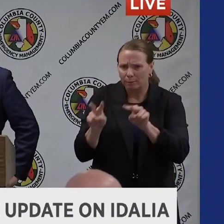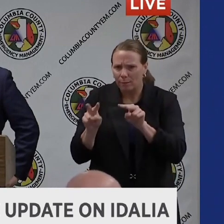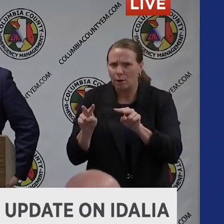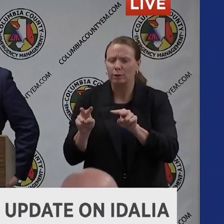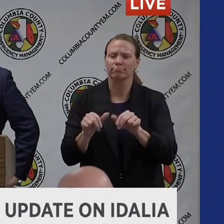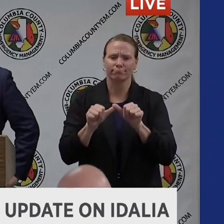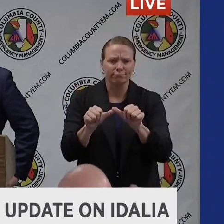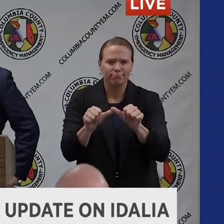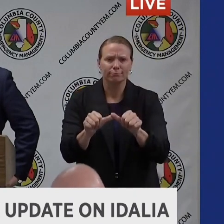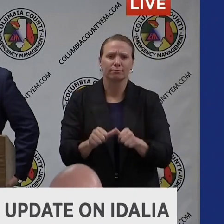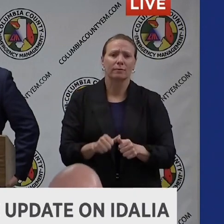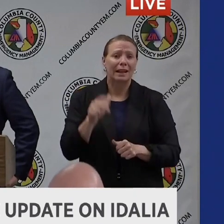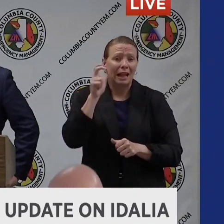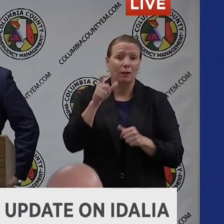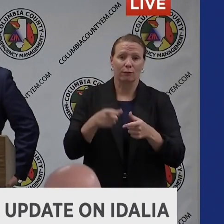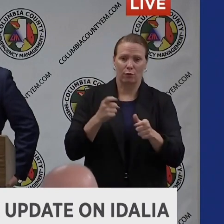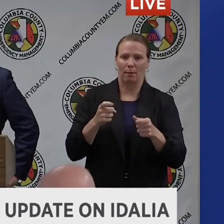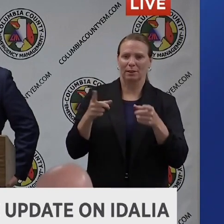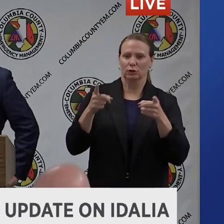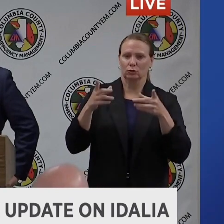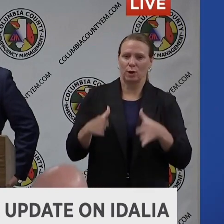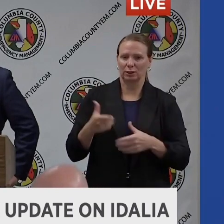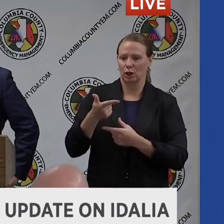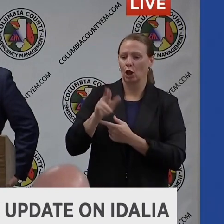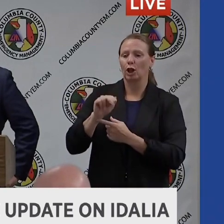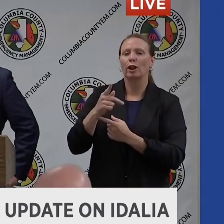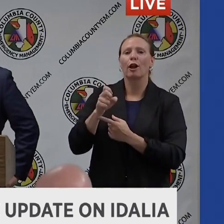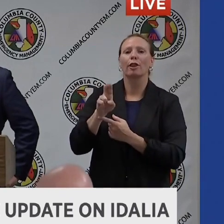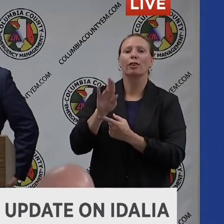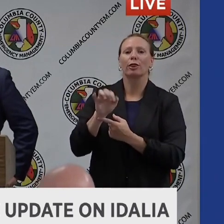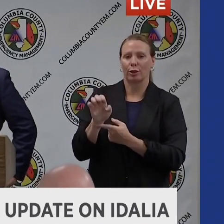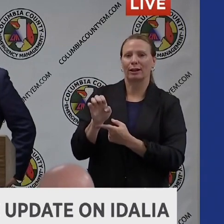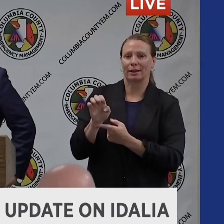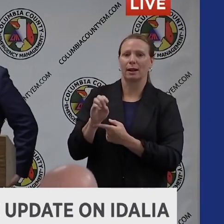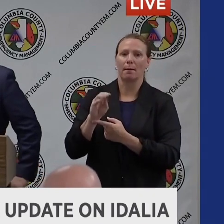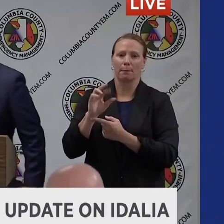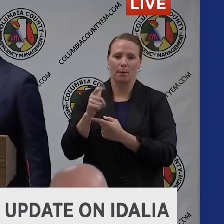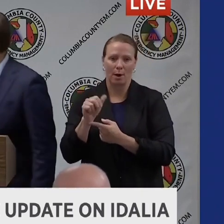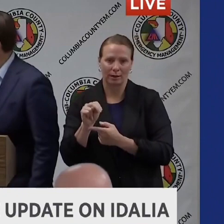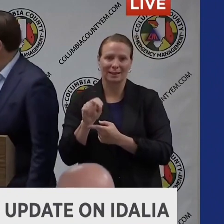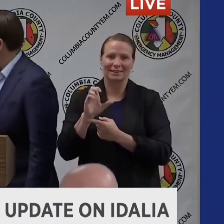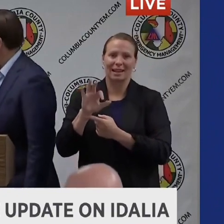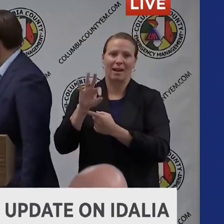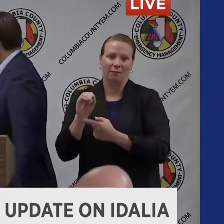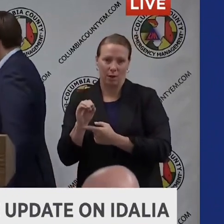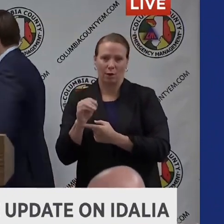we'll hear from Director Guthrie, Director Morgan, and CFO Jimmy Petronas.